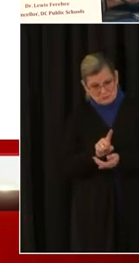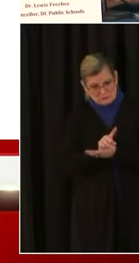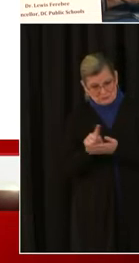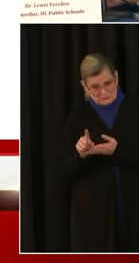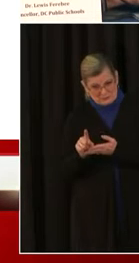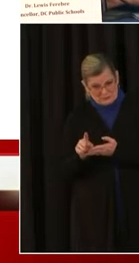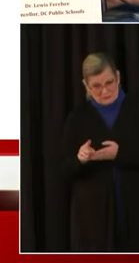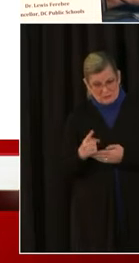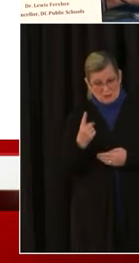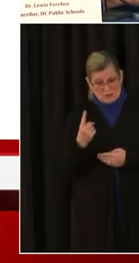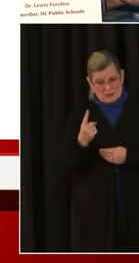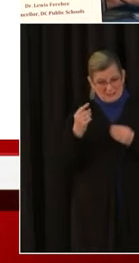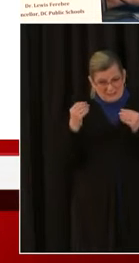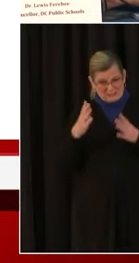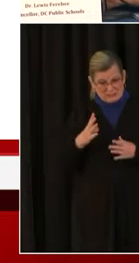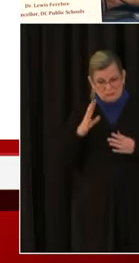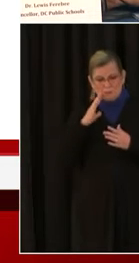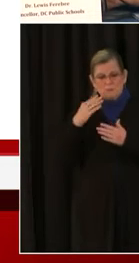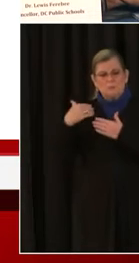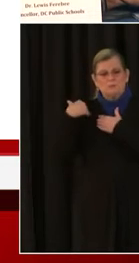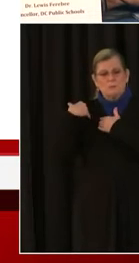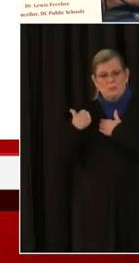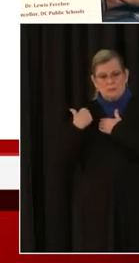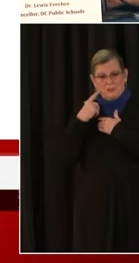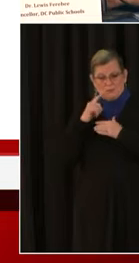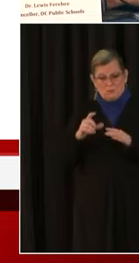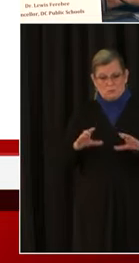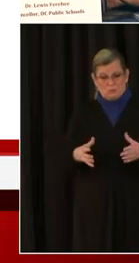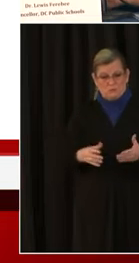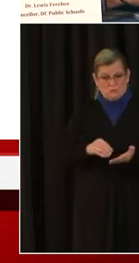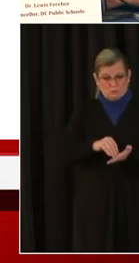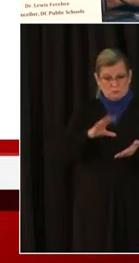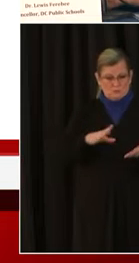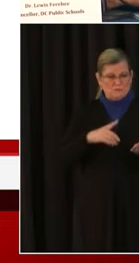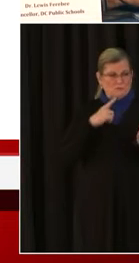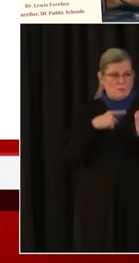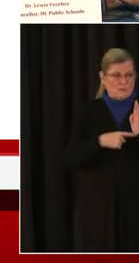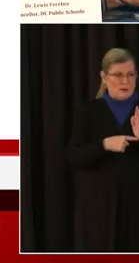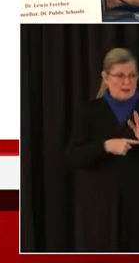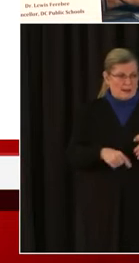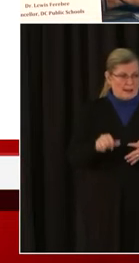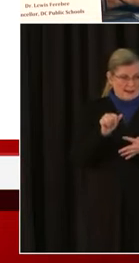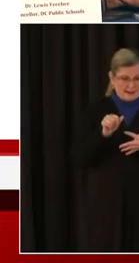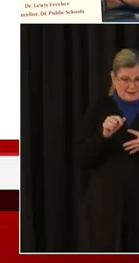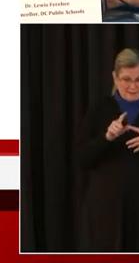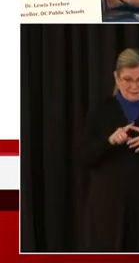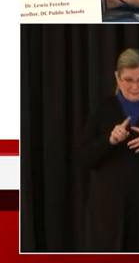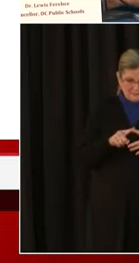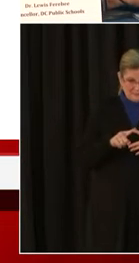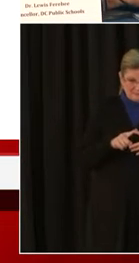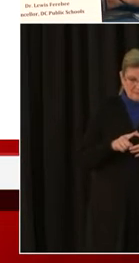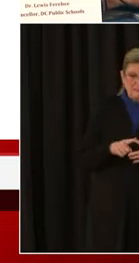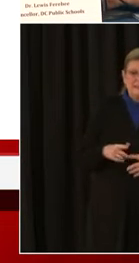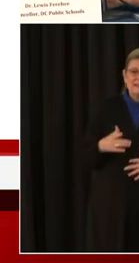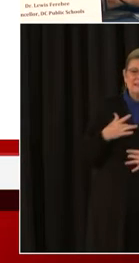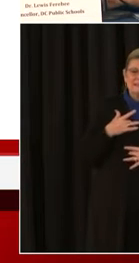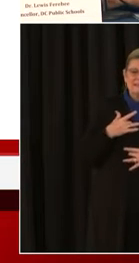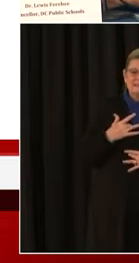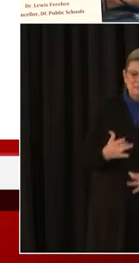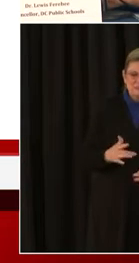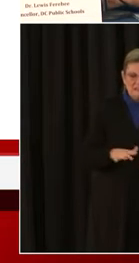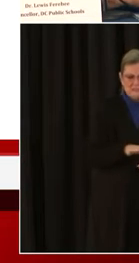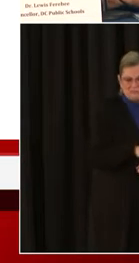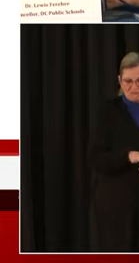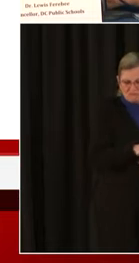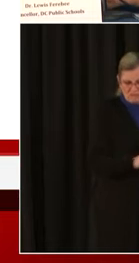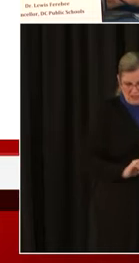teacher is responsible for a cohort of students for Model A. Typically, a cohort at the elementary level would be